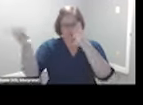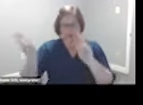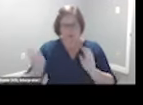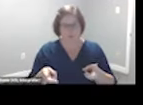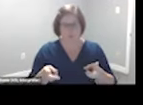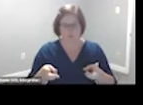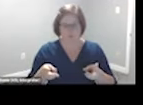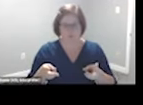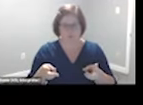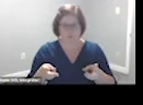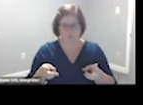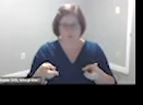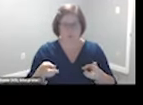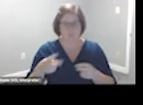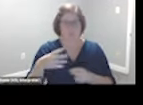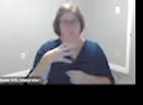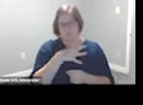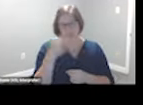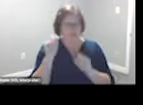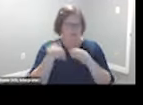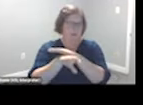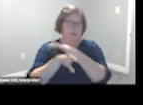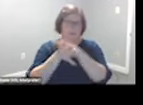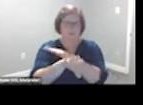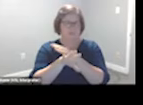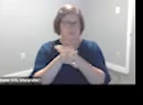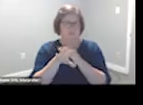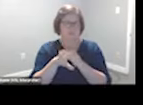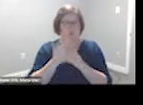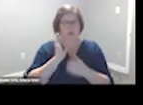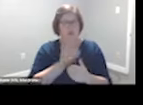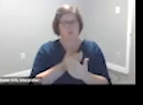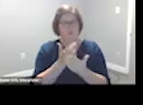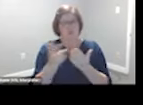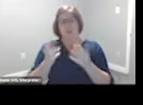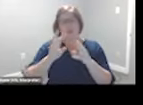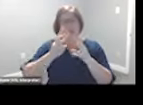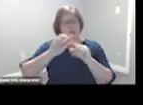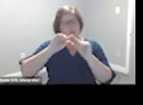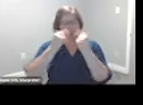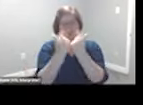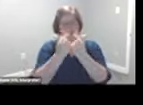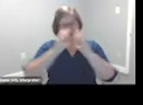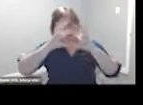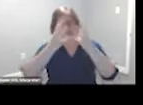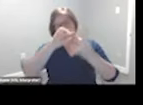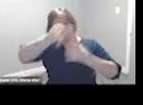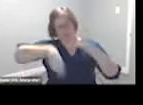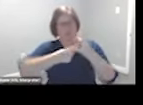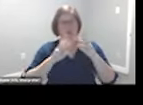and can basically access them in any way they want to. We have had some groups internationally use them. Karen has started